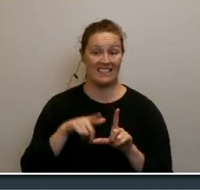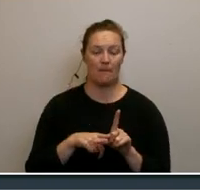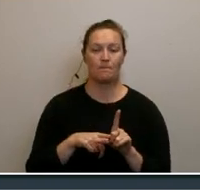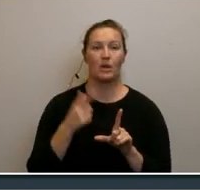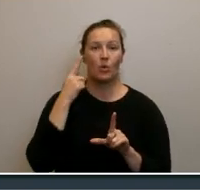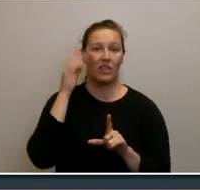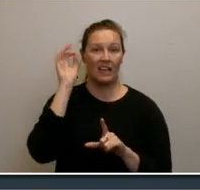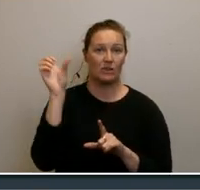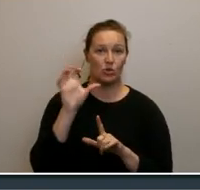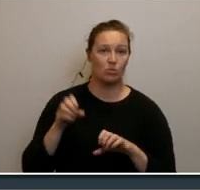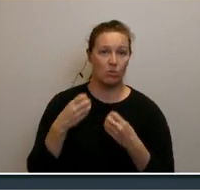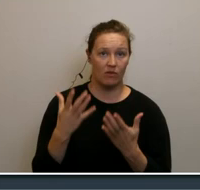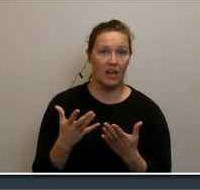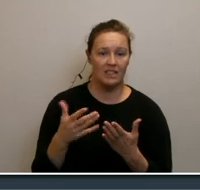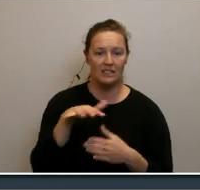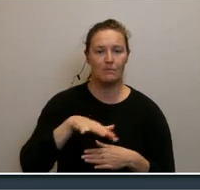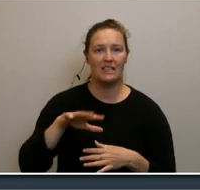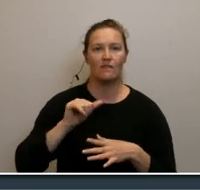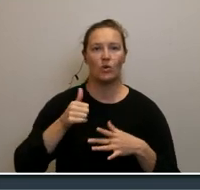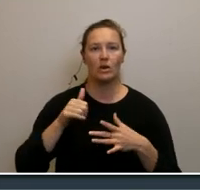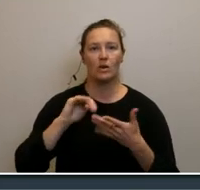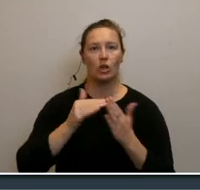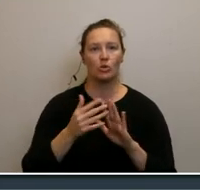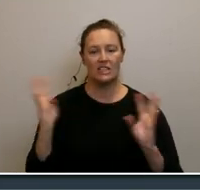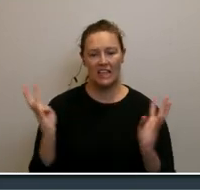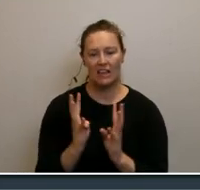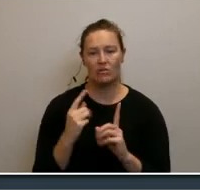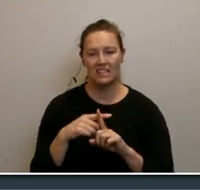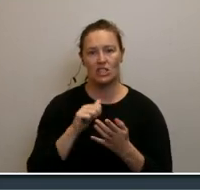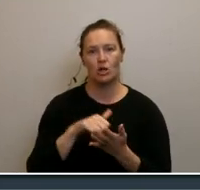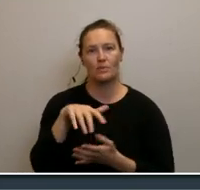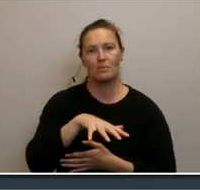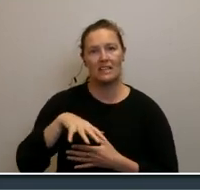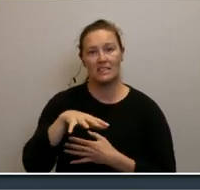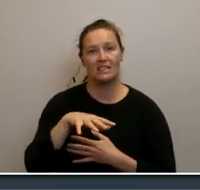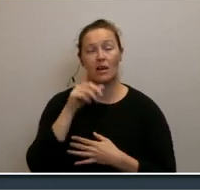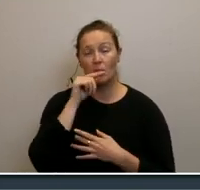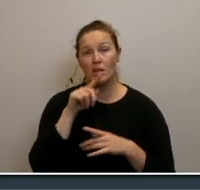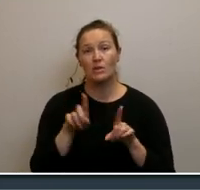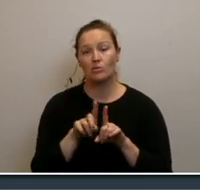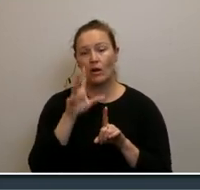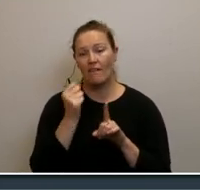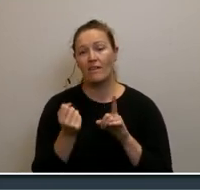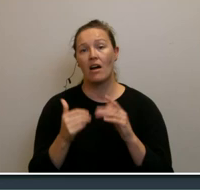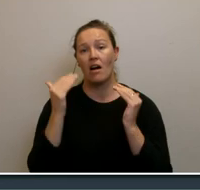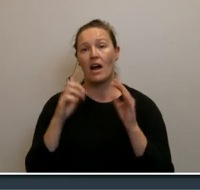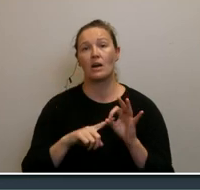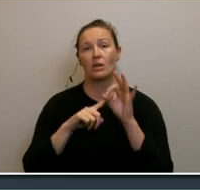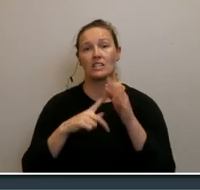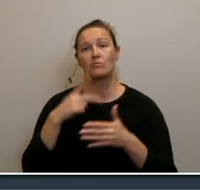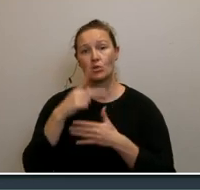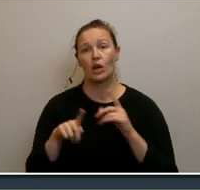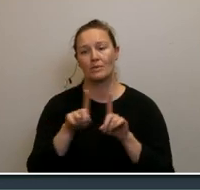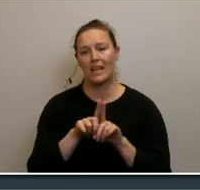immediately provide spaces for community gatherings and existing shop spaces. This could be complemented by high-quality programs such as